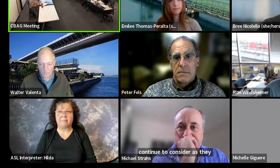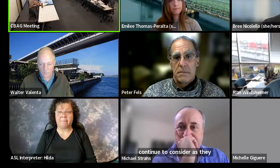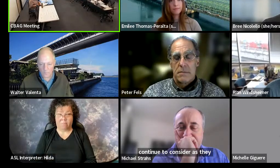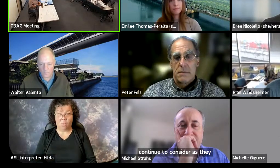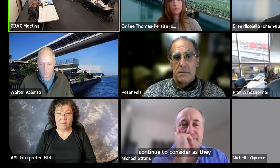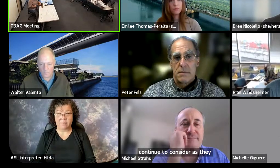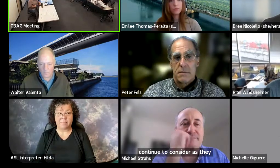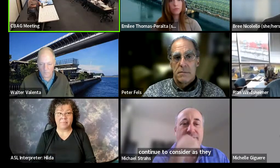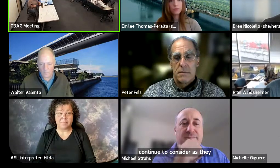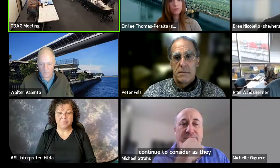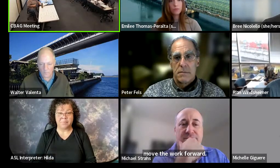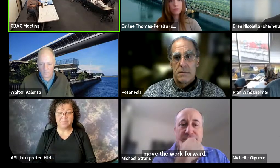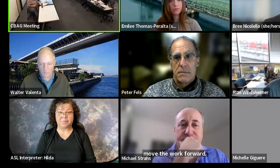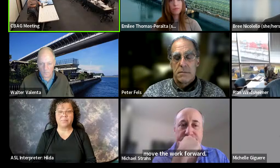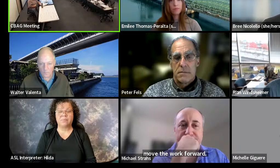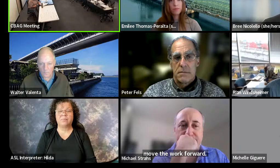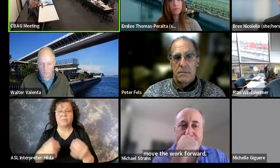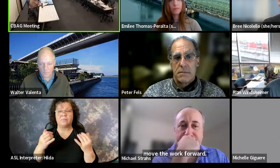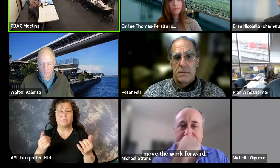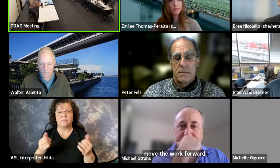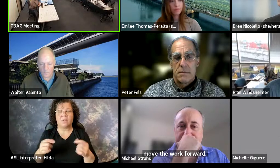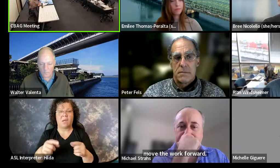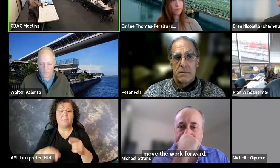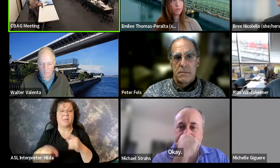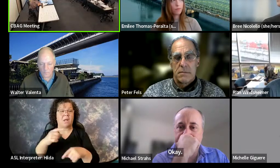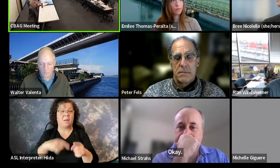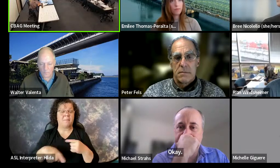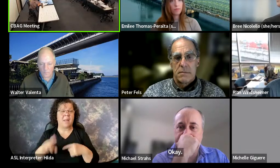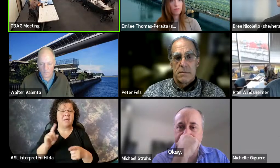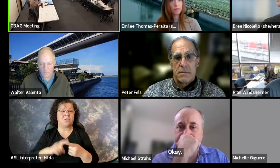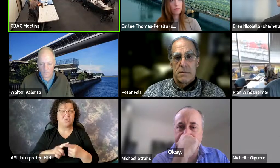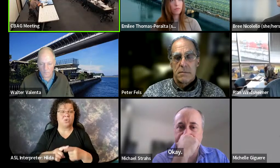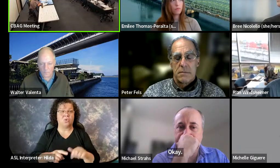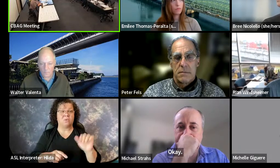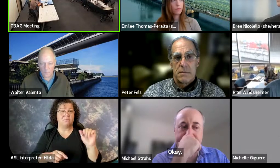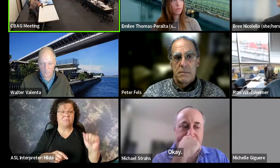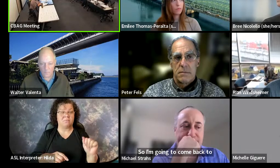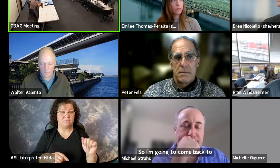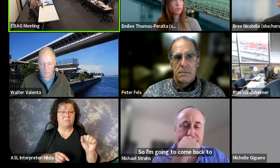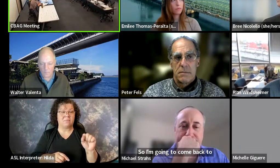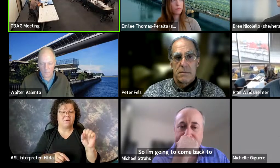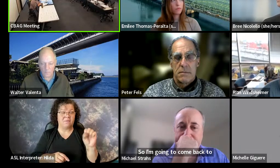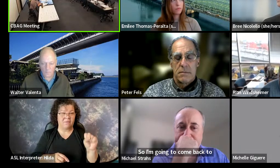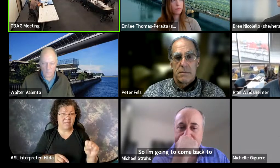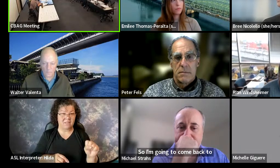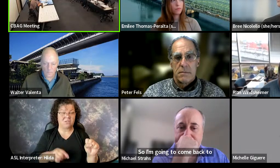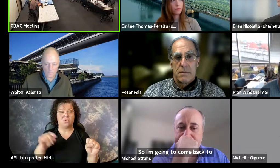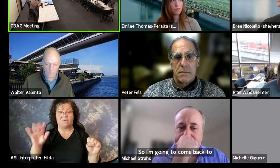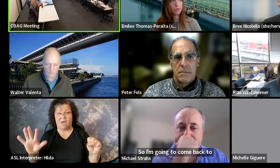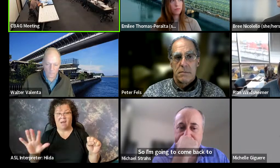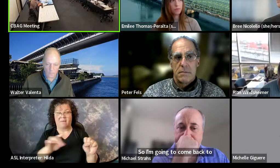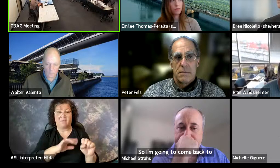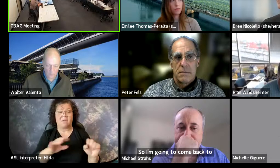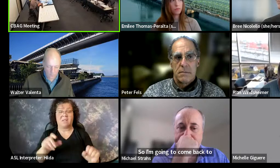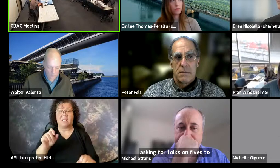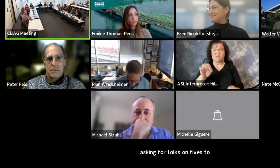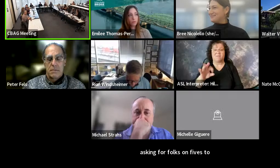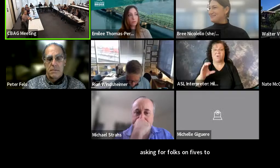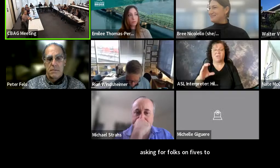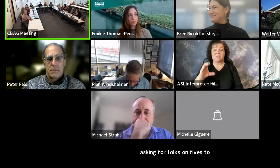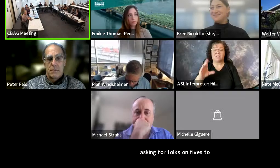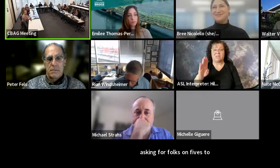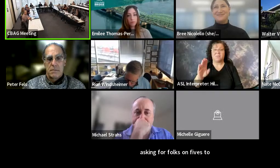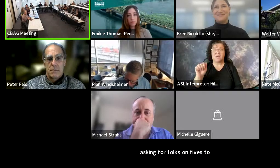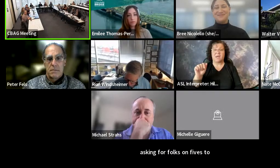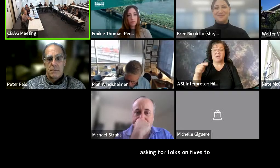Okay, so I'm gonna come back to asking for folks on FISTA 5. If you are one of my CBAG members online and you're